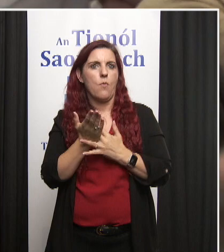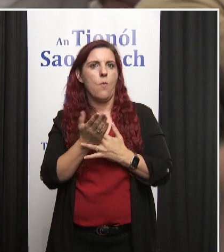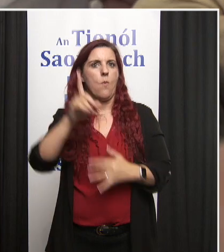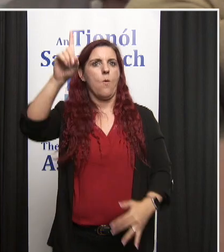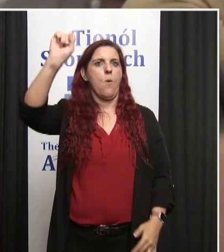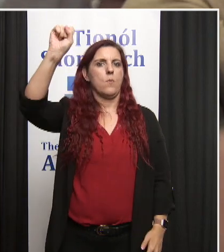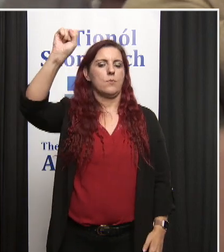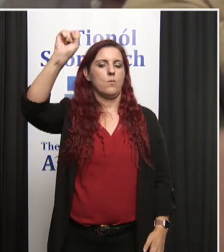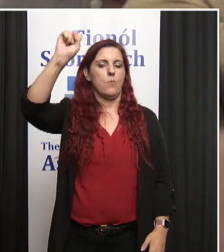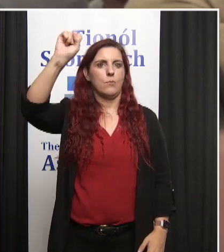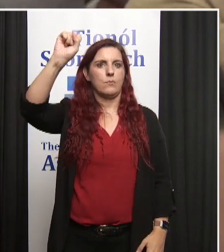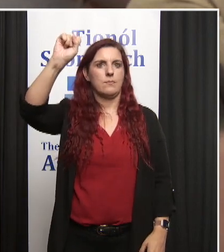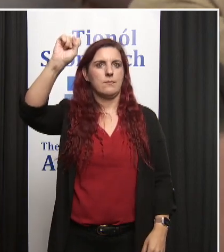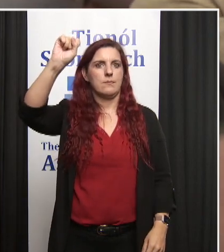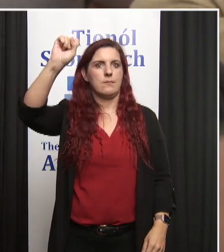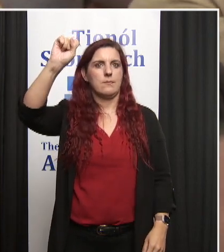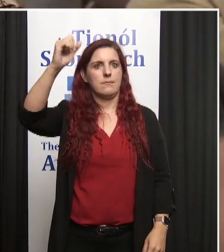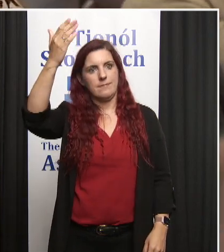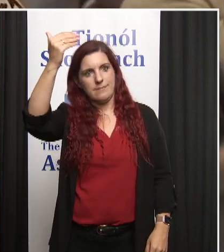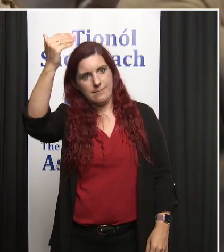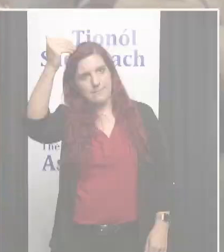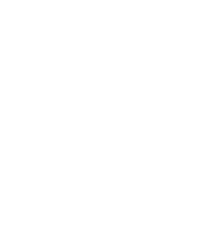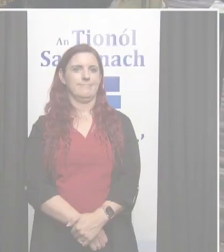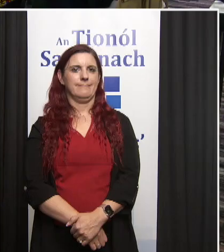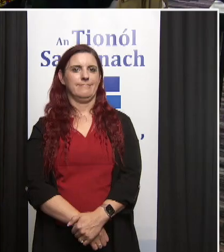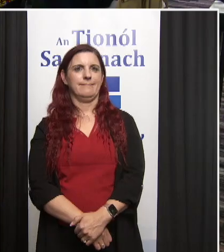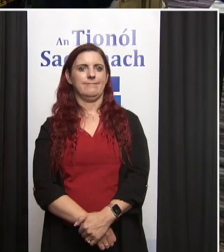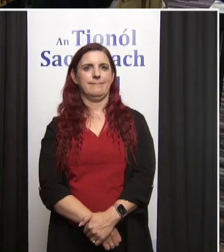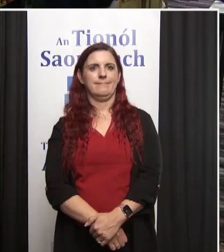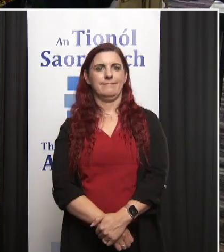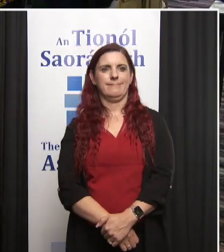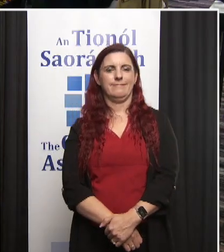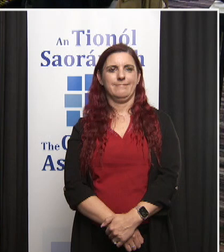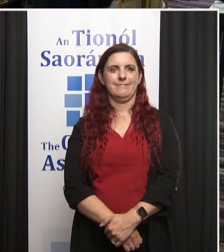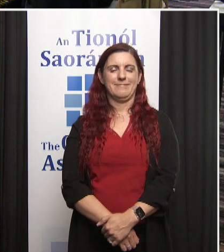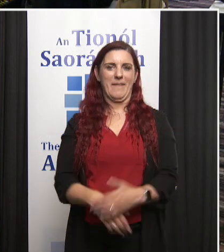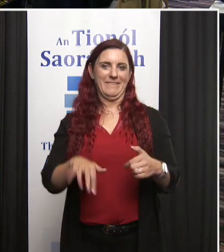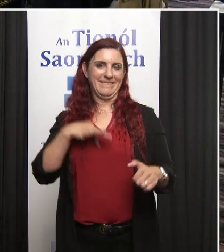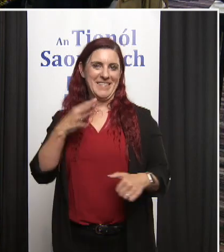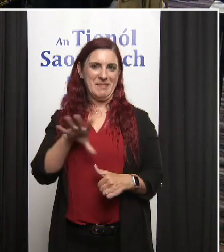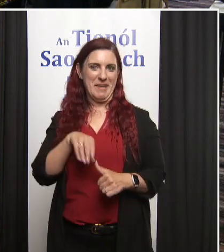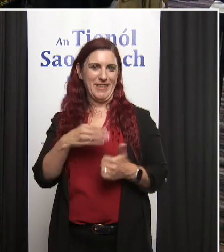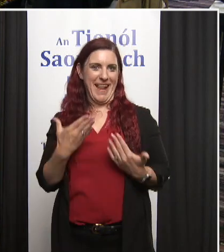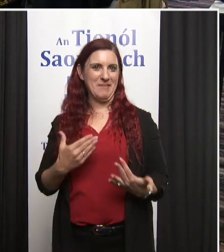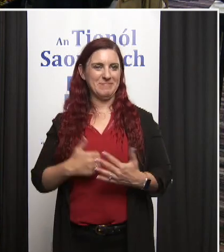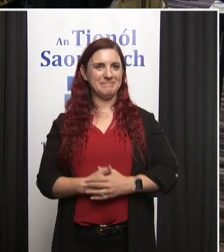to... If I might, could you come up to the front? Oh, would that be great? Yeah. Feel so special now. Welcome, Janice.